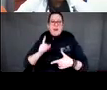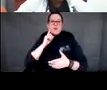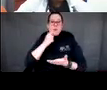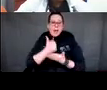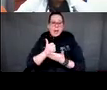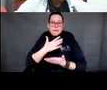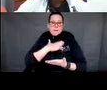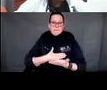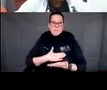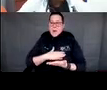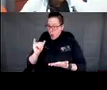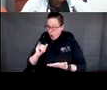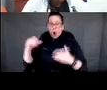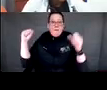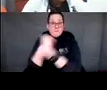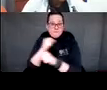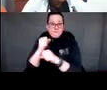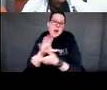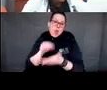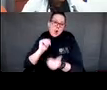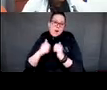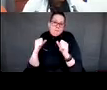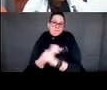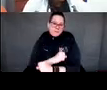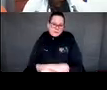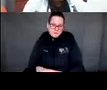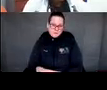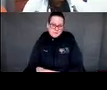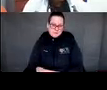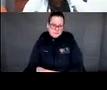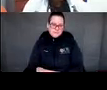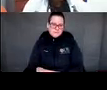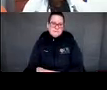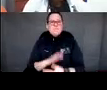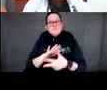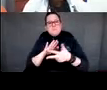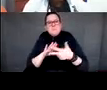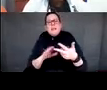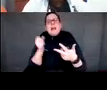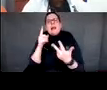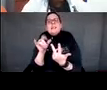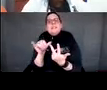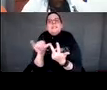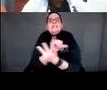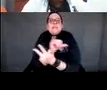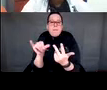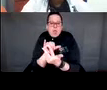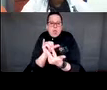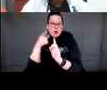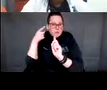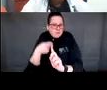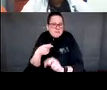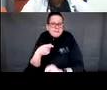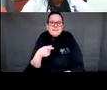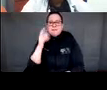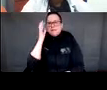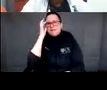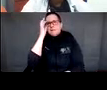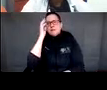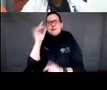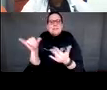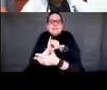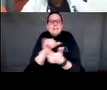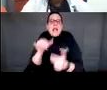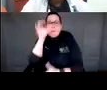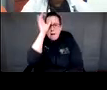that immune response against the spike protein. So all pretty much similar in that it's targeting the same thing, just different